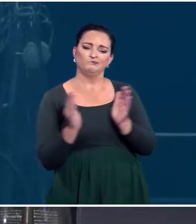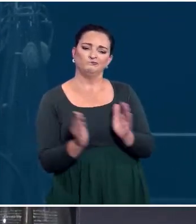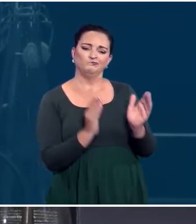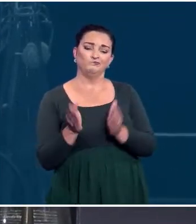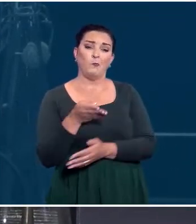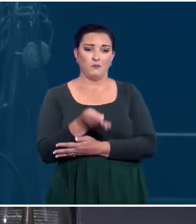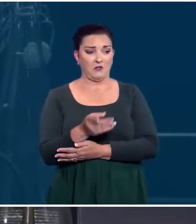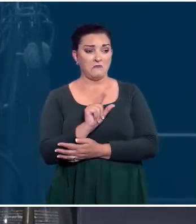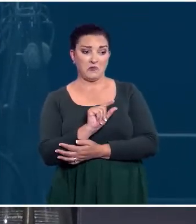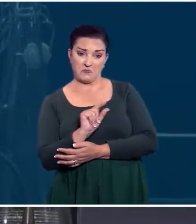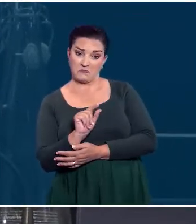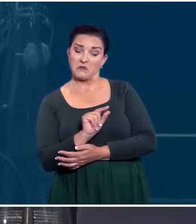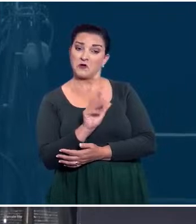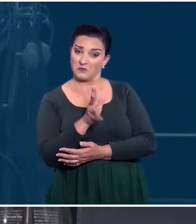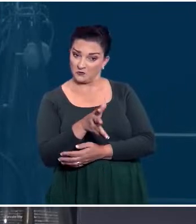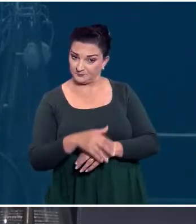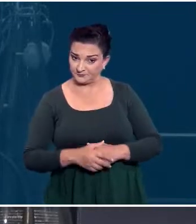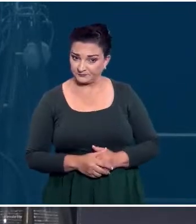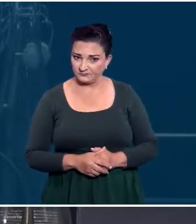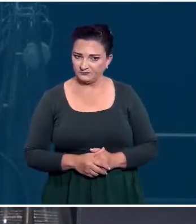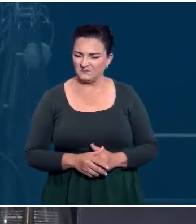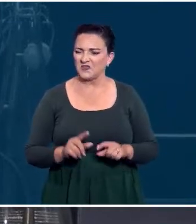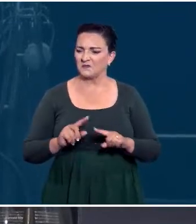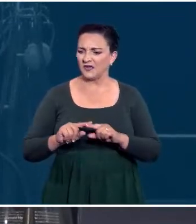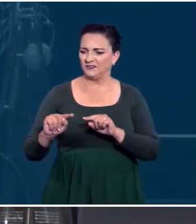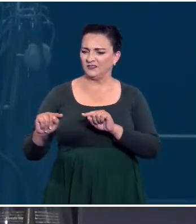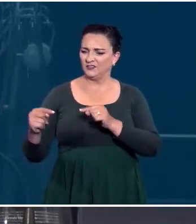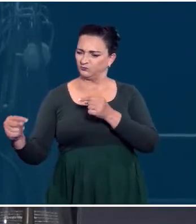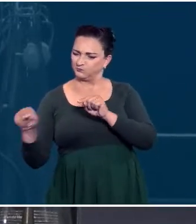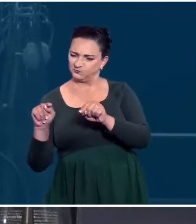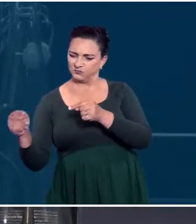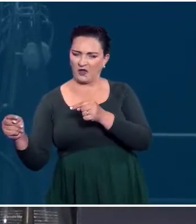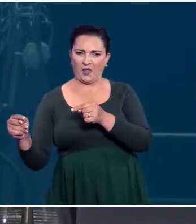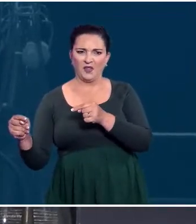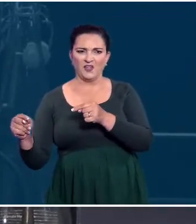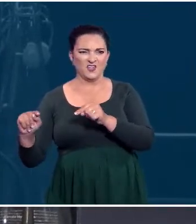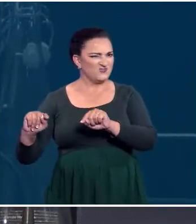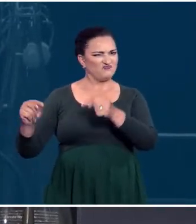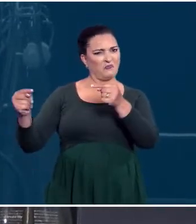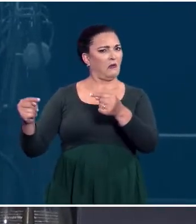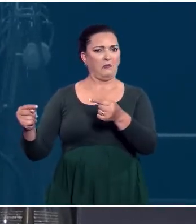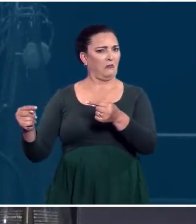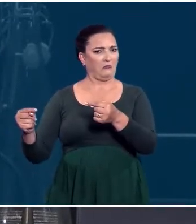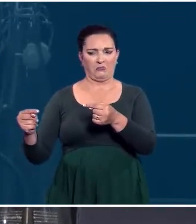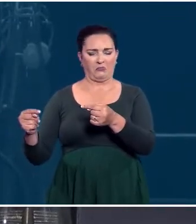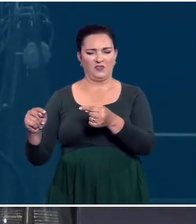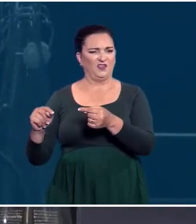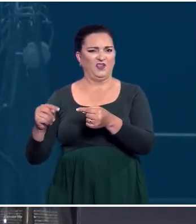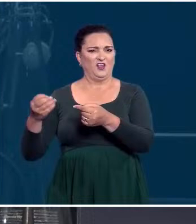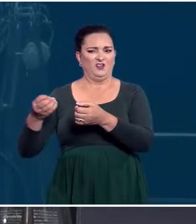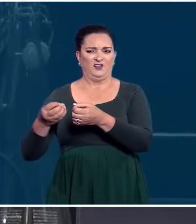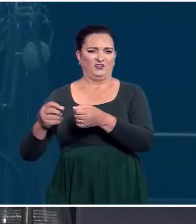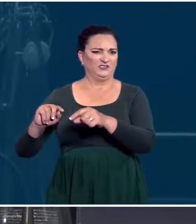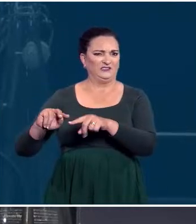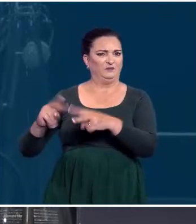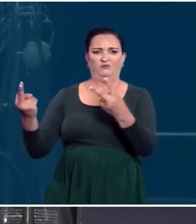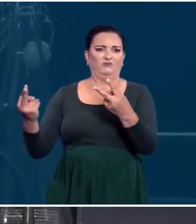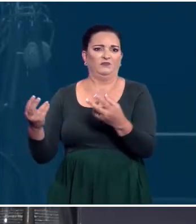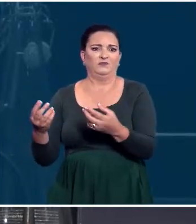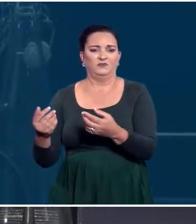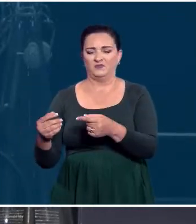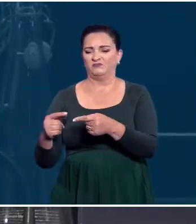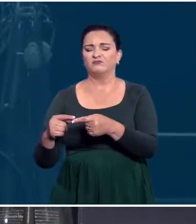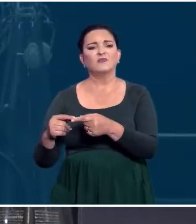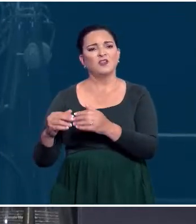interesting sessions. I think very few disagreed with the notion that the inflation target around 3